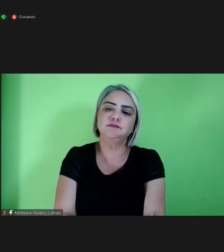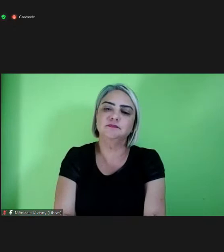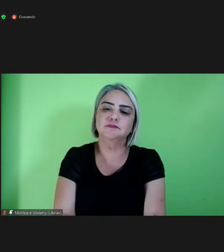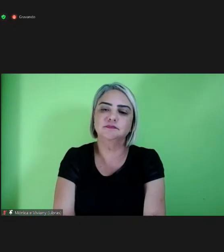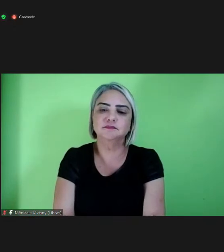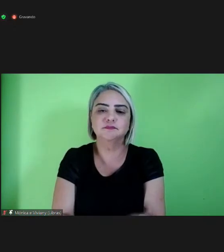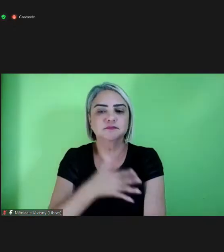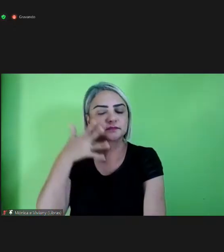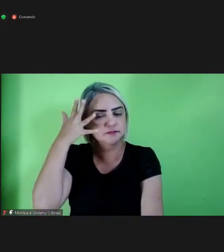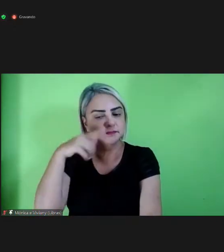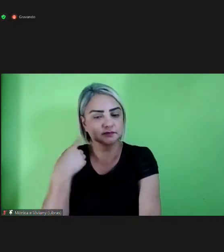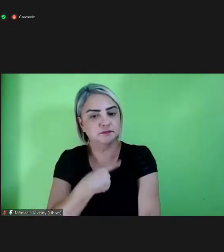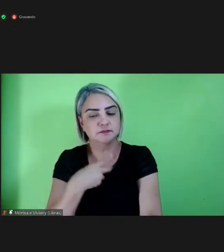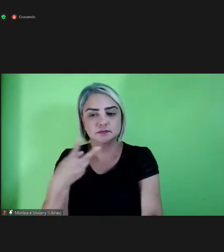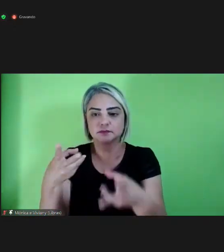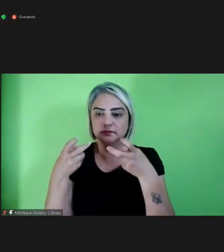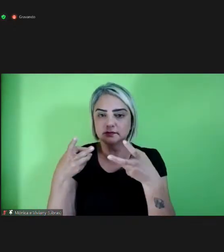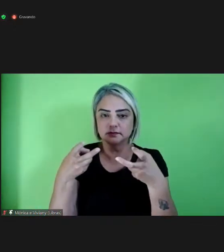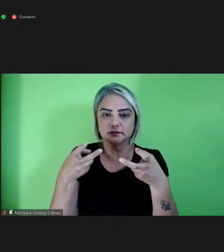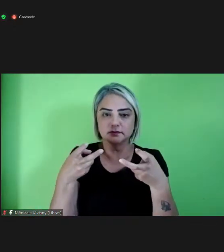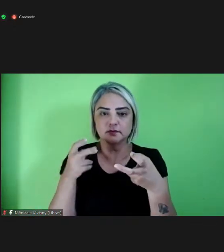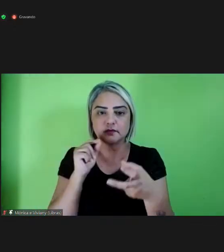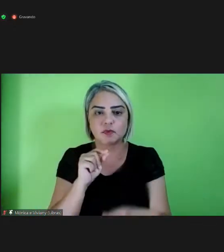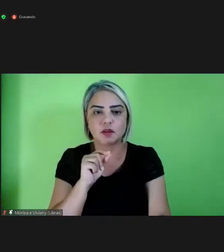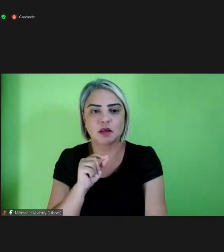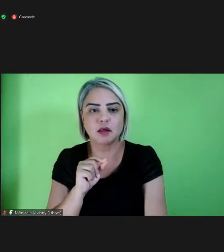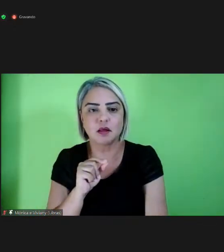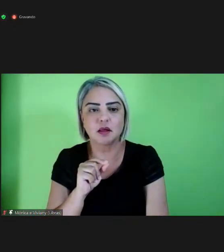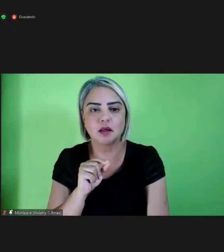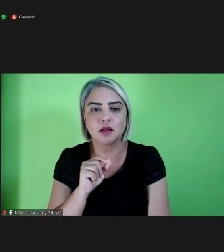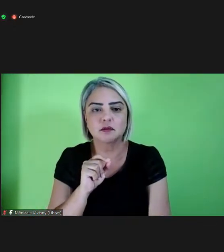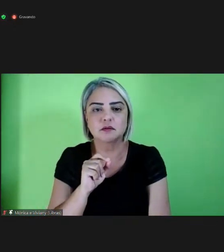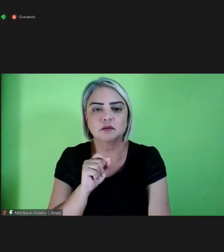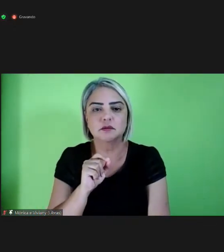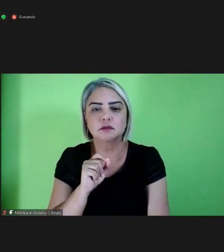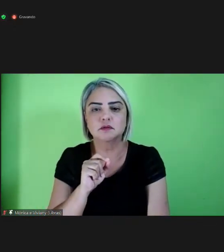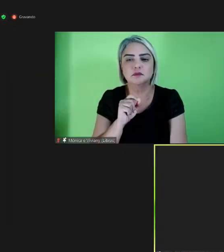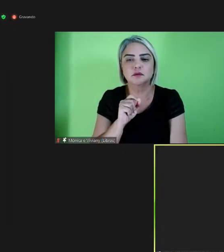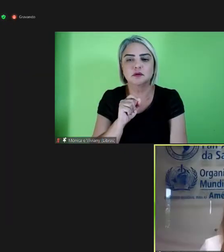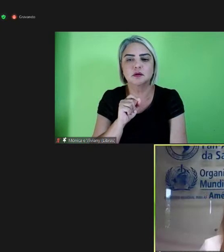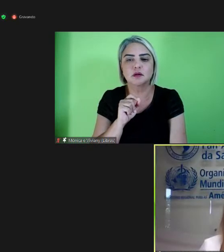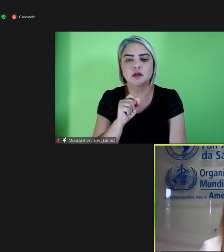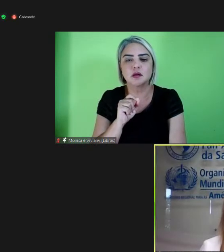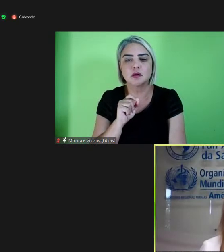you. And the first presentation that we had of Jamie